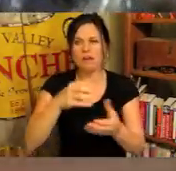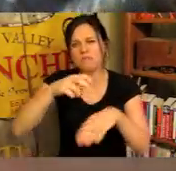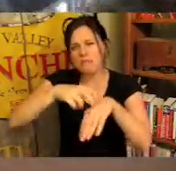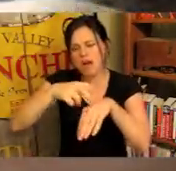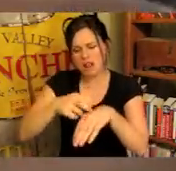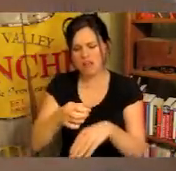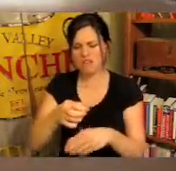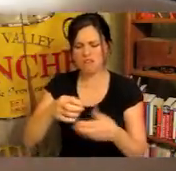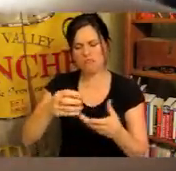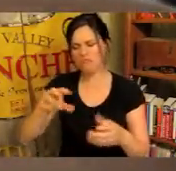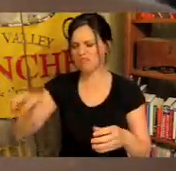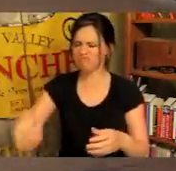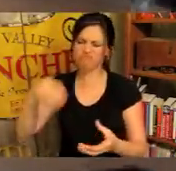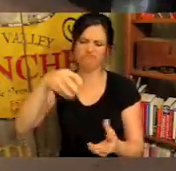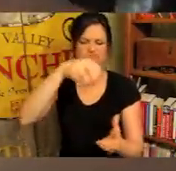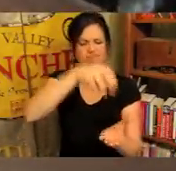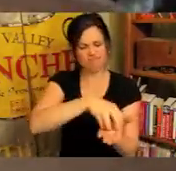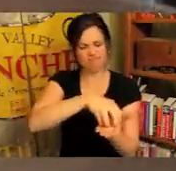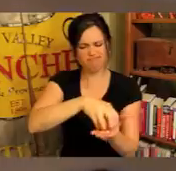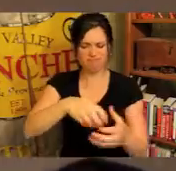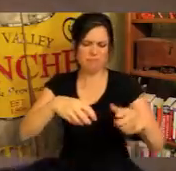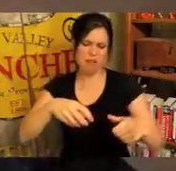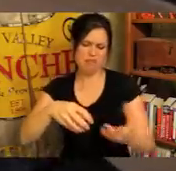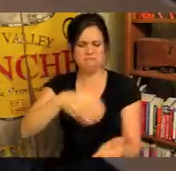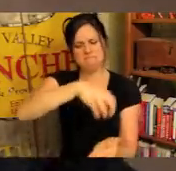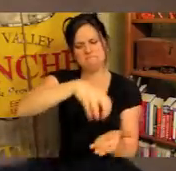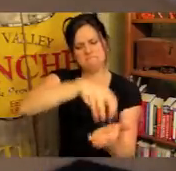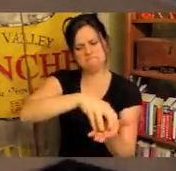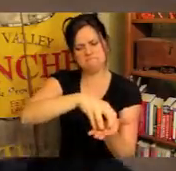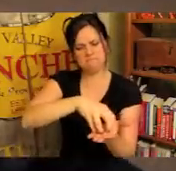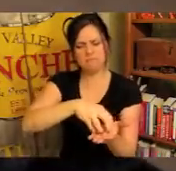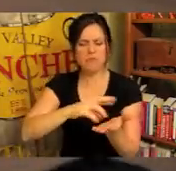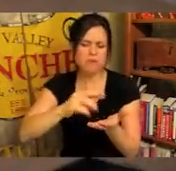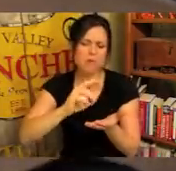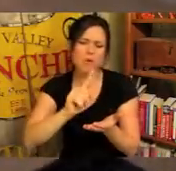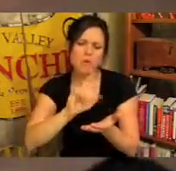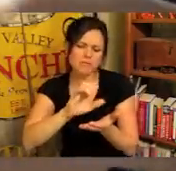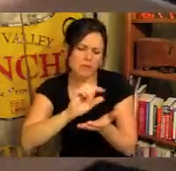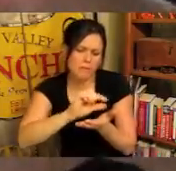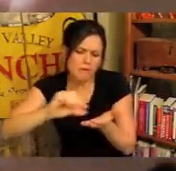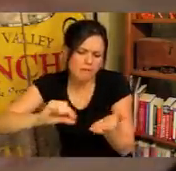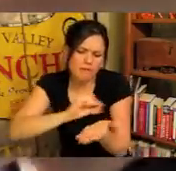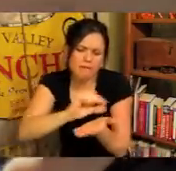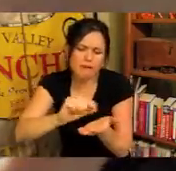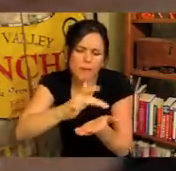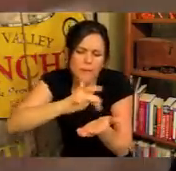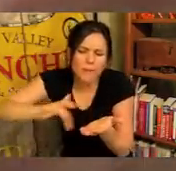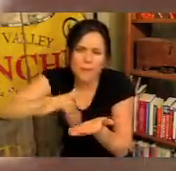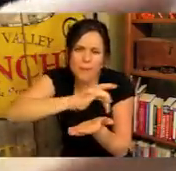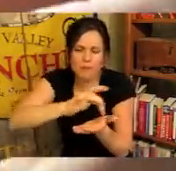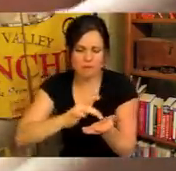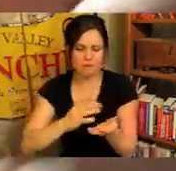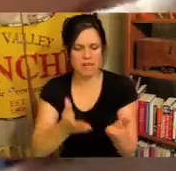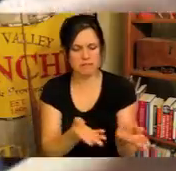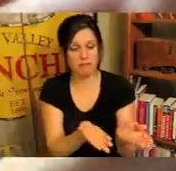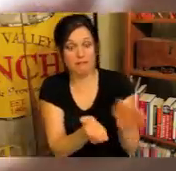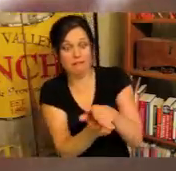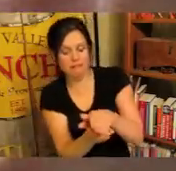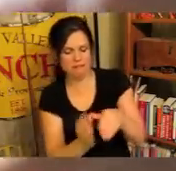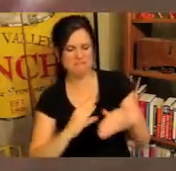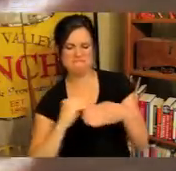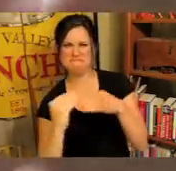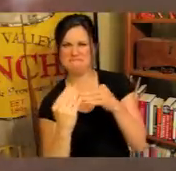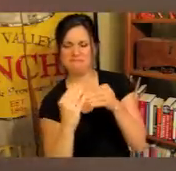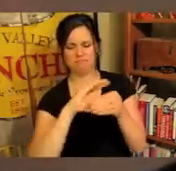each round, leaving about 1 centimeter around the edges so that you can crimp them shut. Meanwhile, get a large pot of boiling